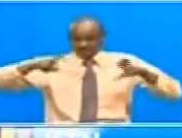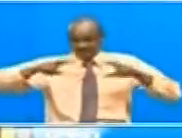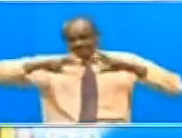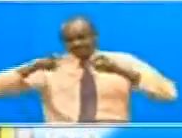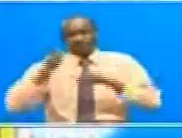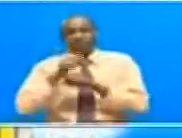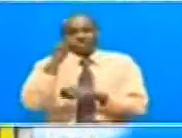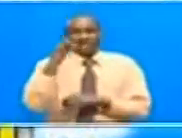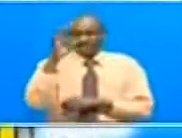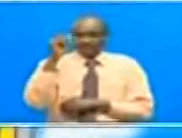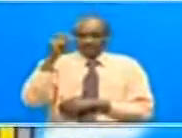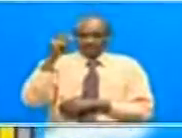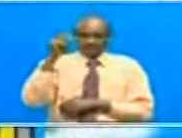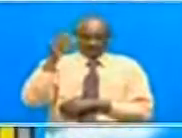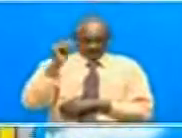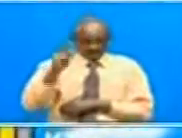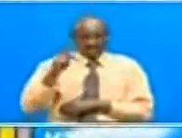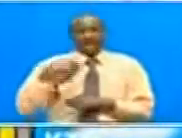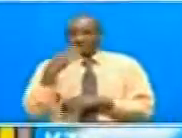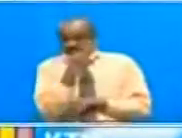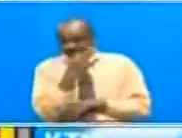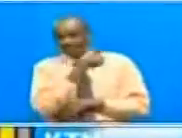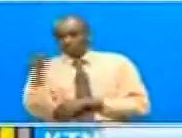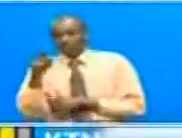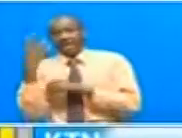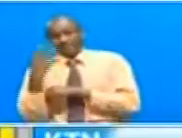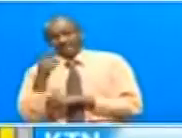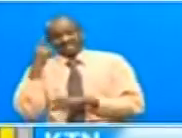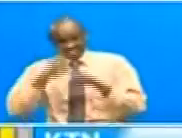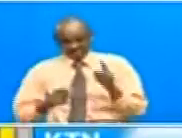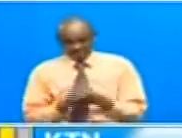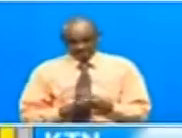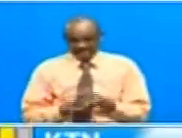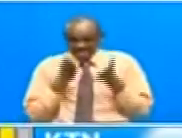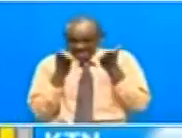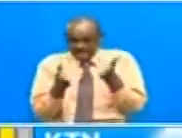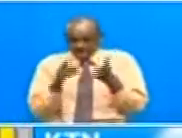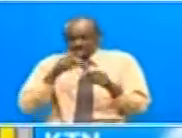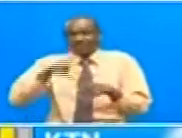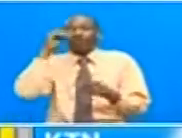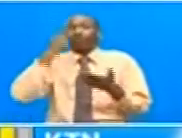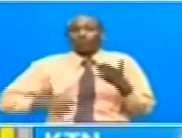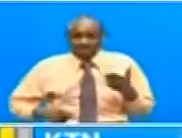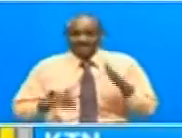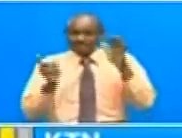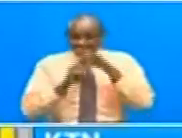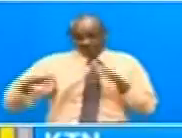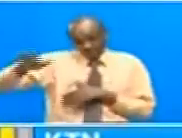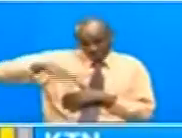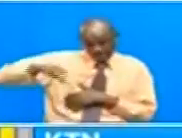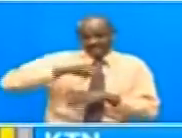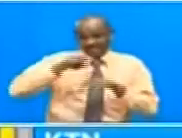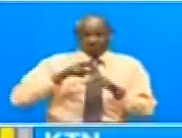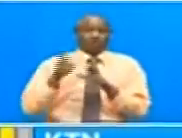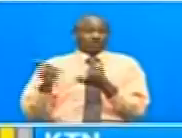conducted by Infotrak between the months of March and April this year. According to the findings, the Ministry of Environment and